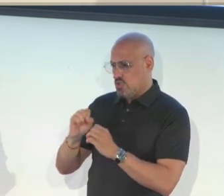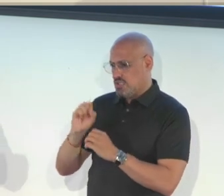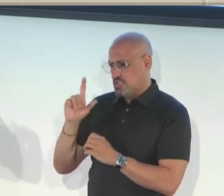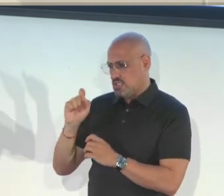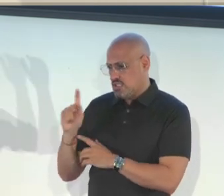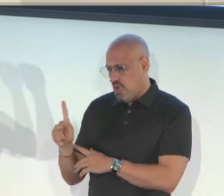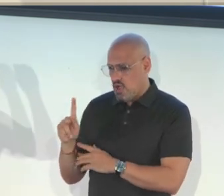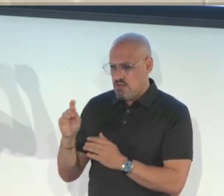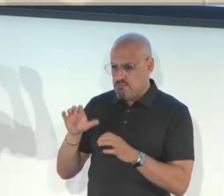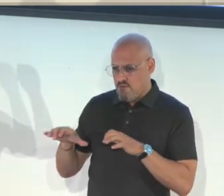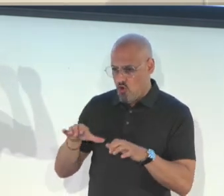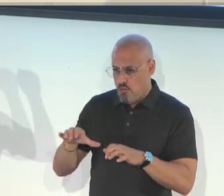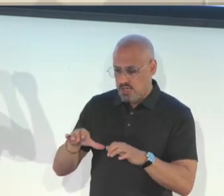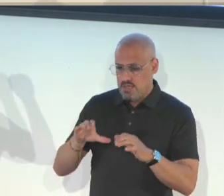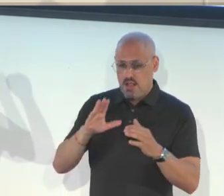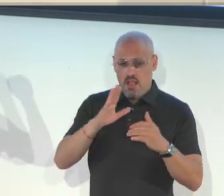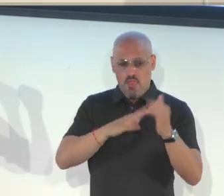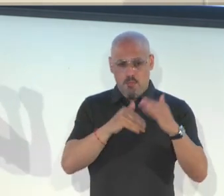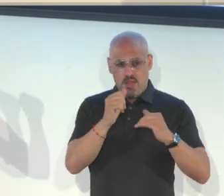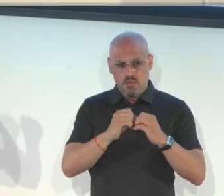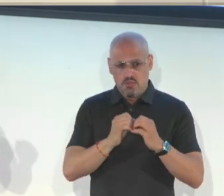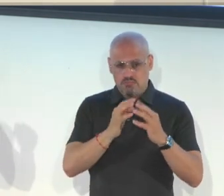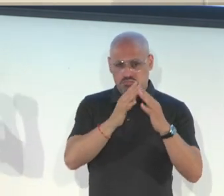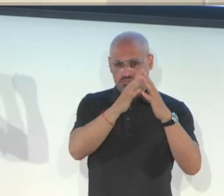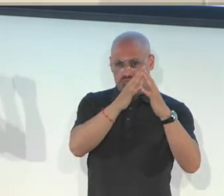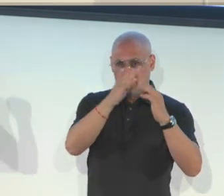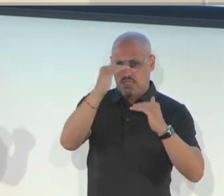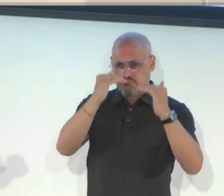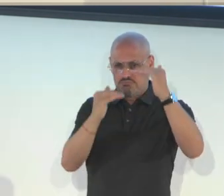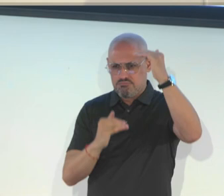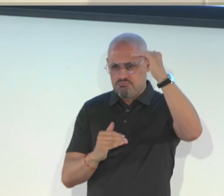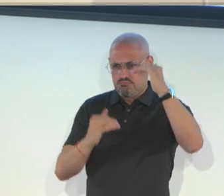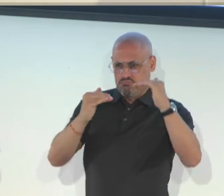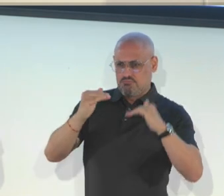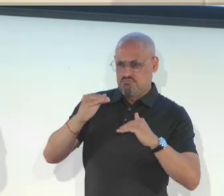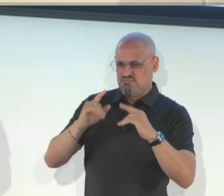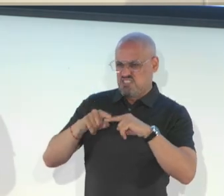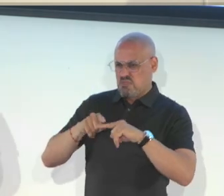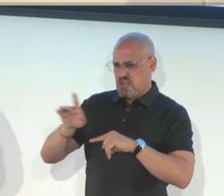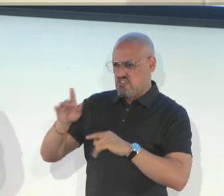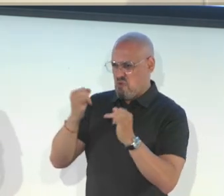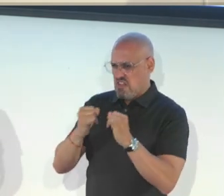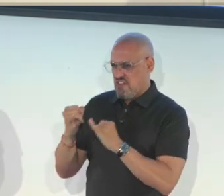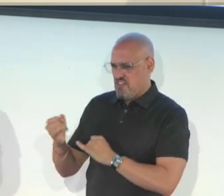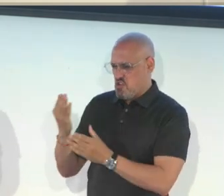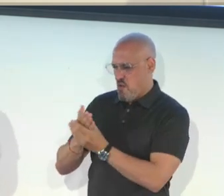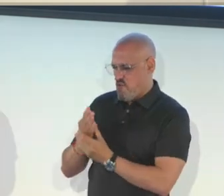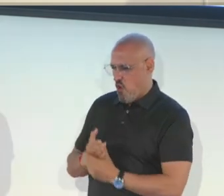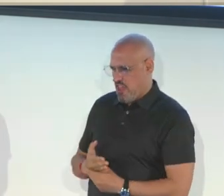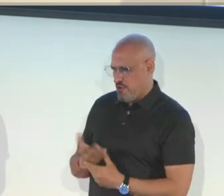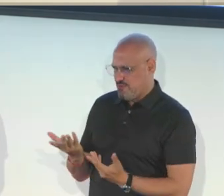and the city height, the building's heights would change based on how well your individual portfolio was doing.